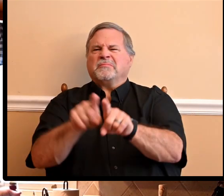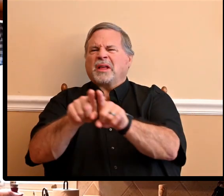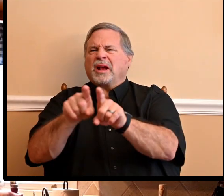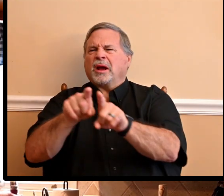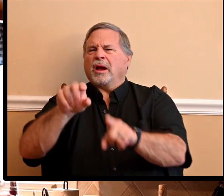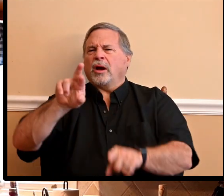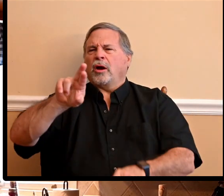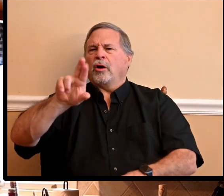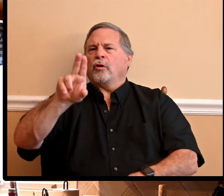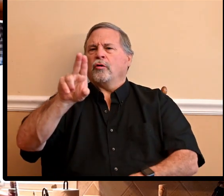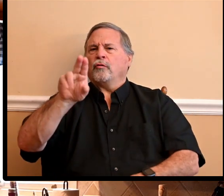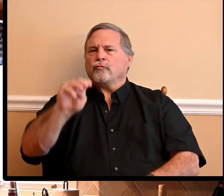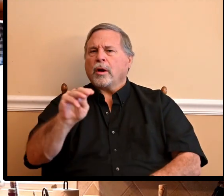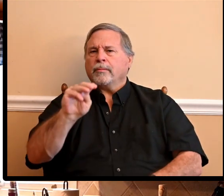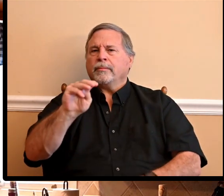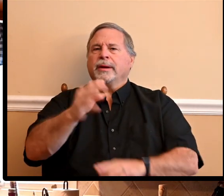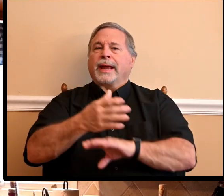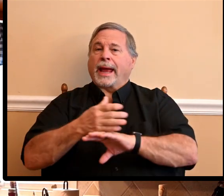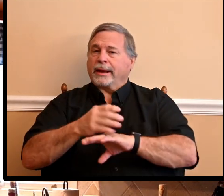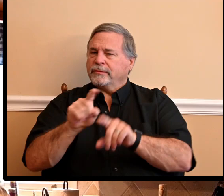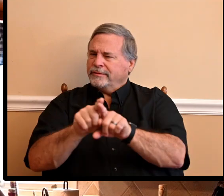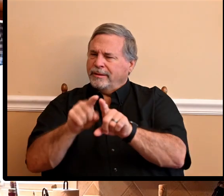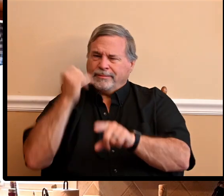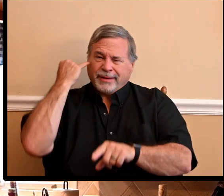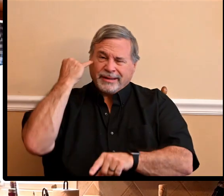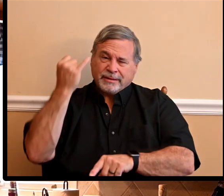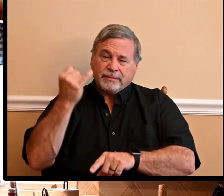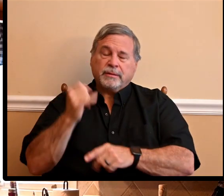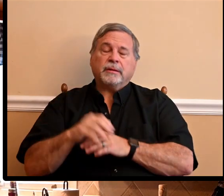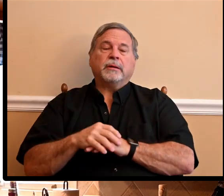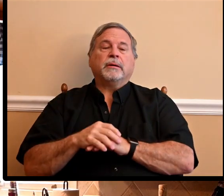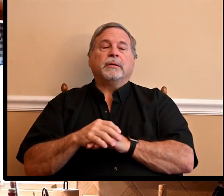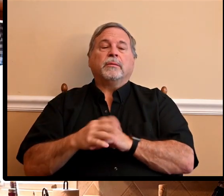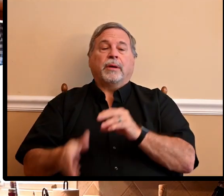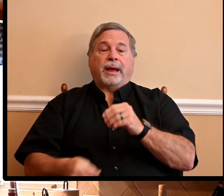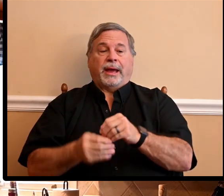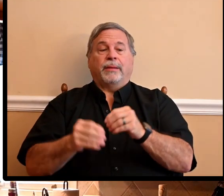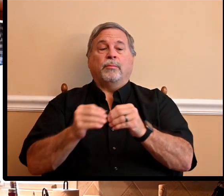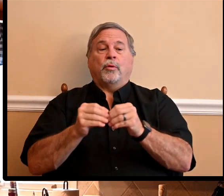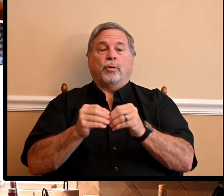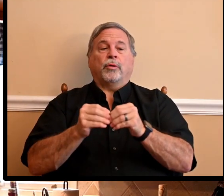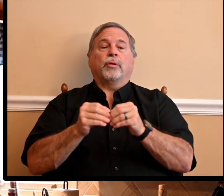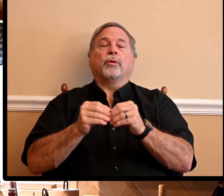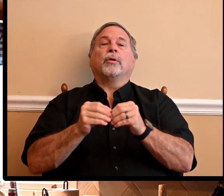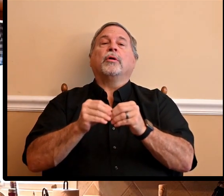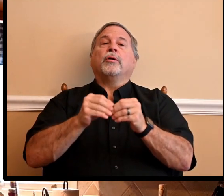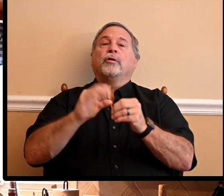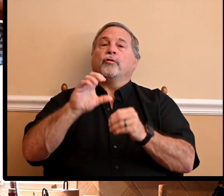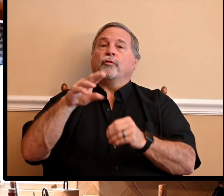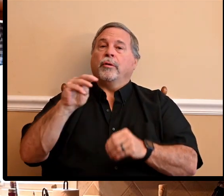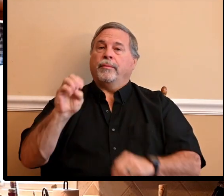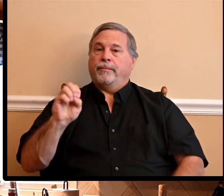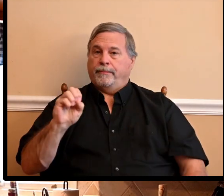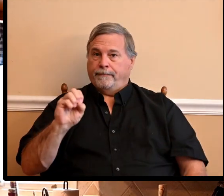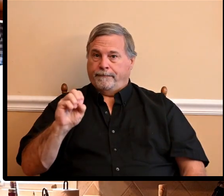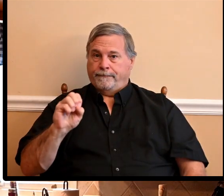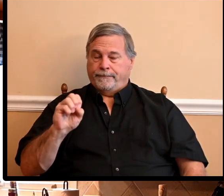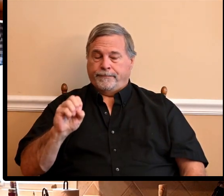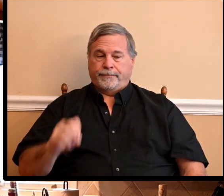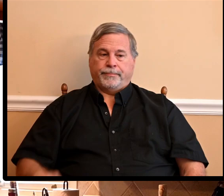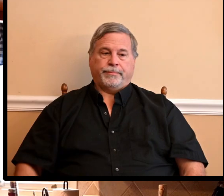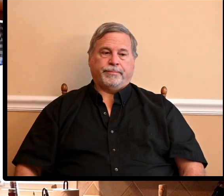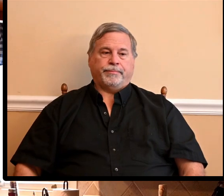you would do with a rum cake, soaking a liqueur into it, we're going to take and we're going to put another layer of whipped cream.